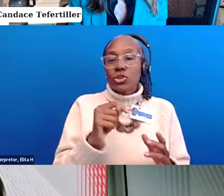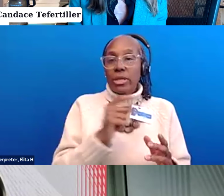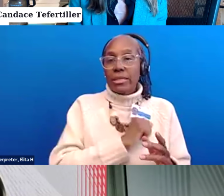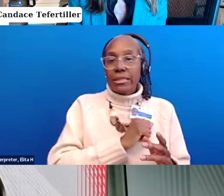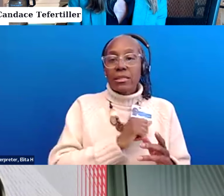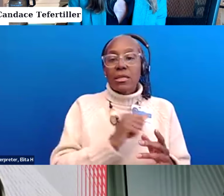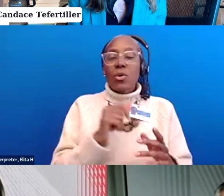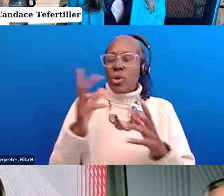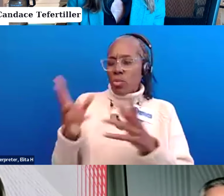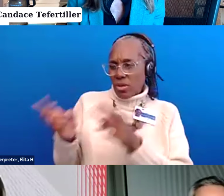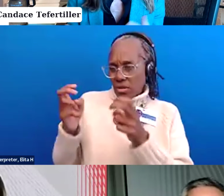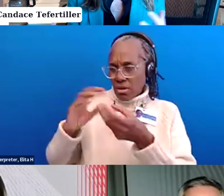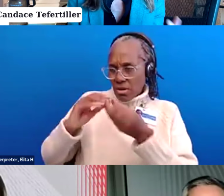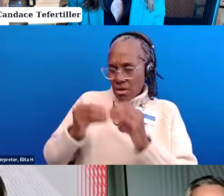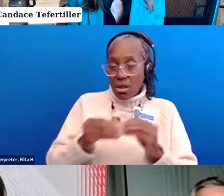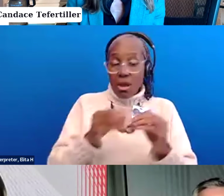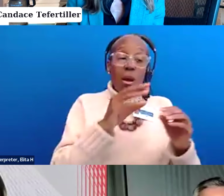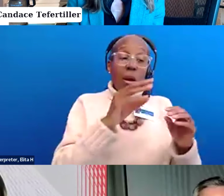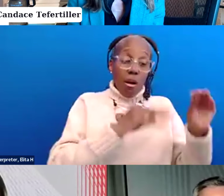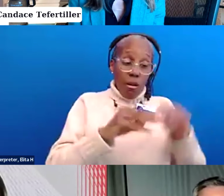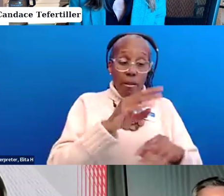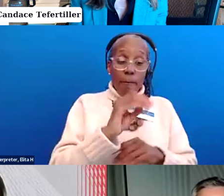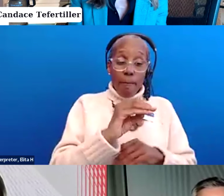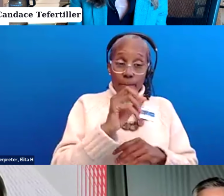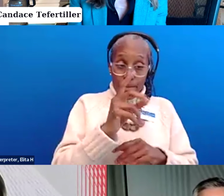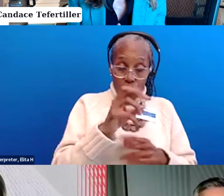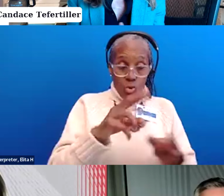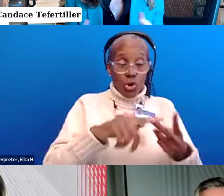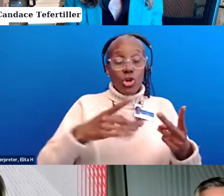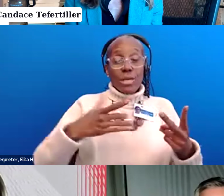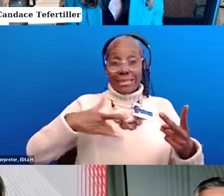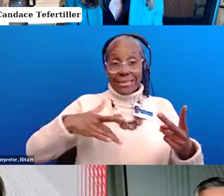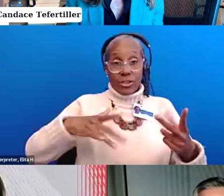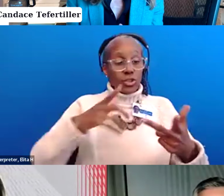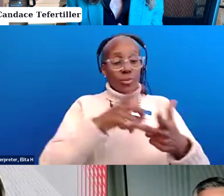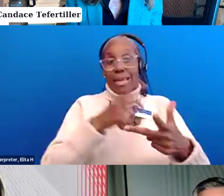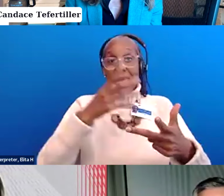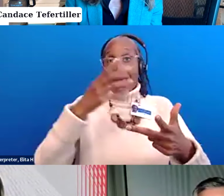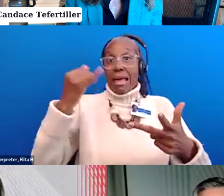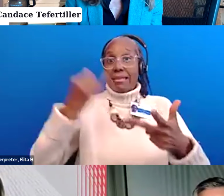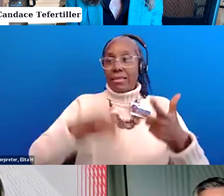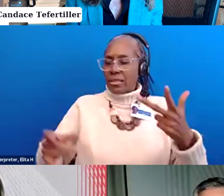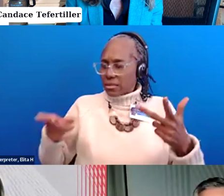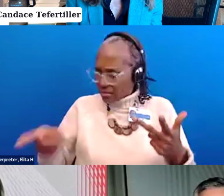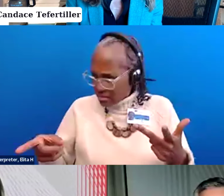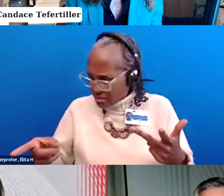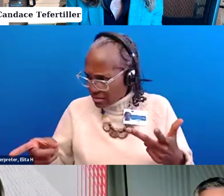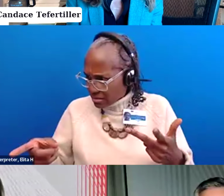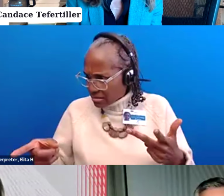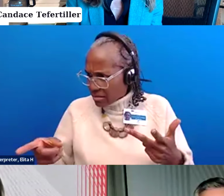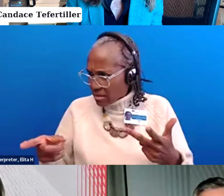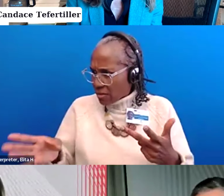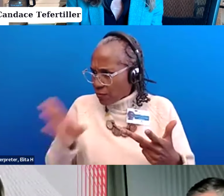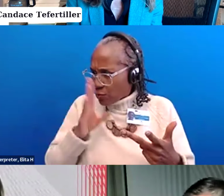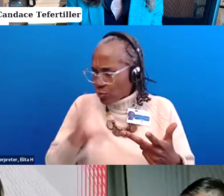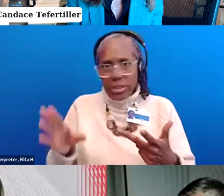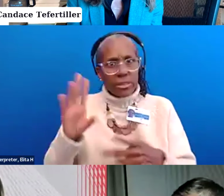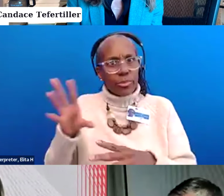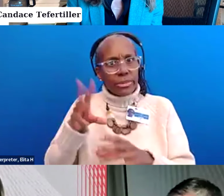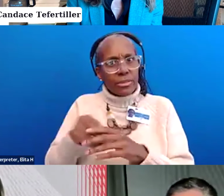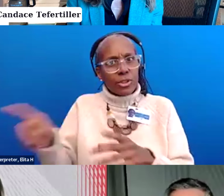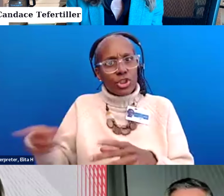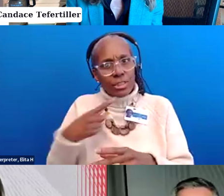in quantifying motor benefits and sensory benefits, but at the end of the day, hearing directly from a